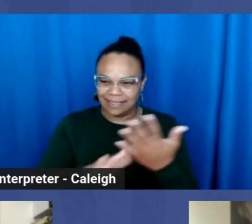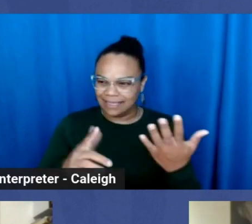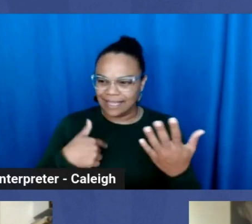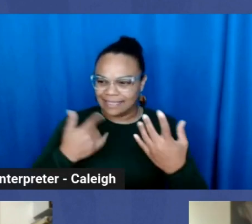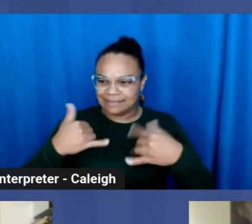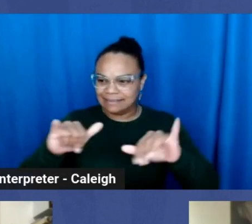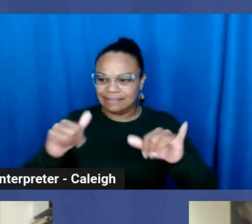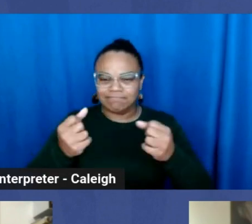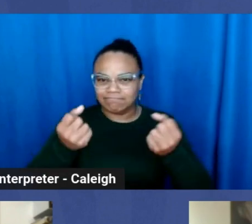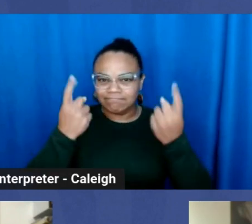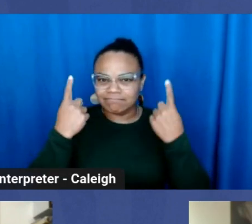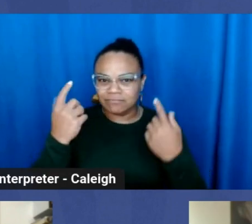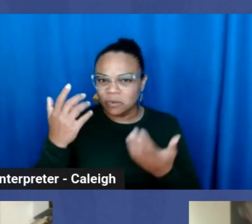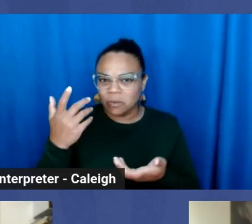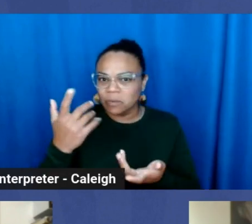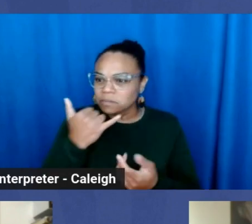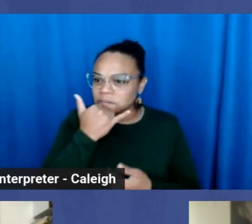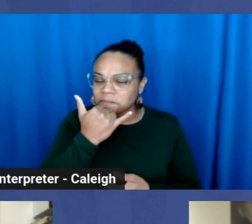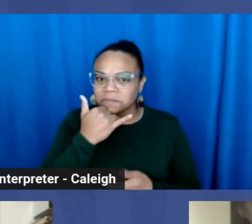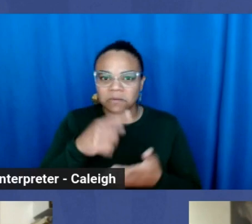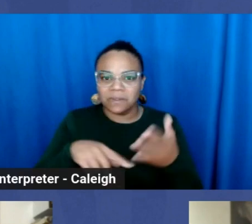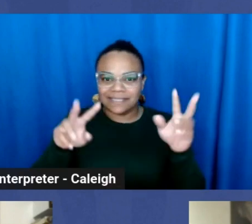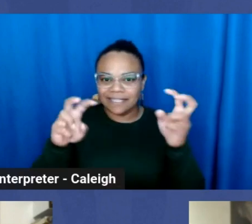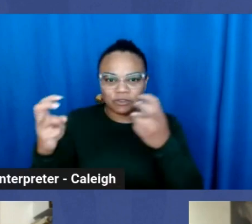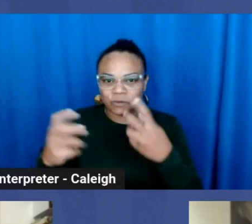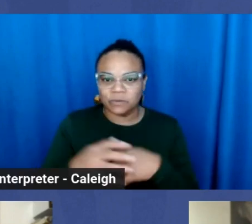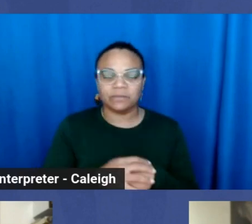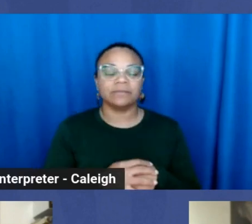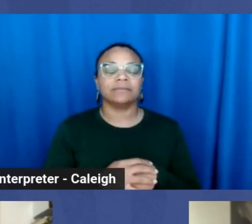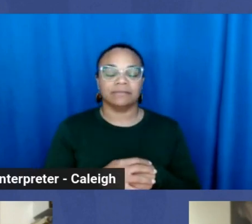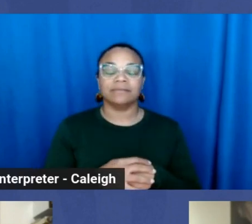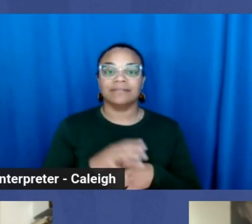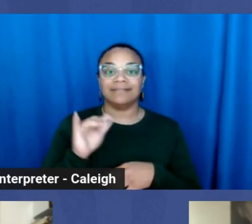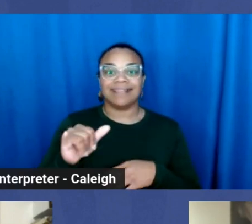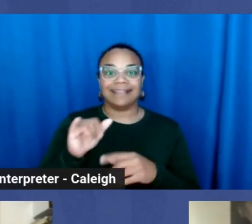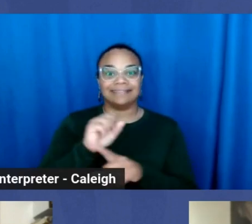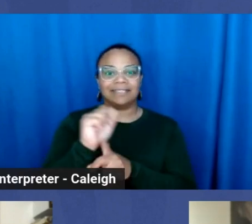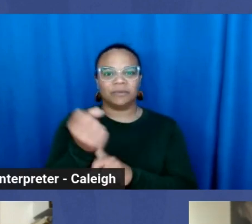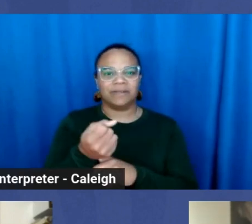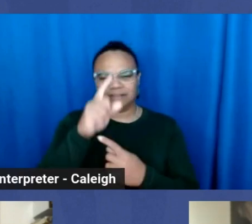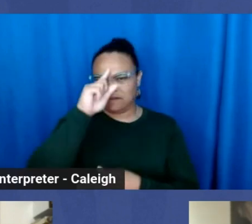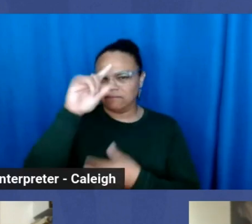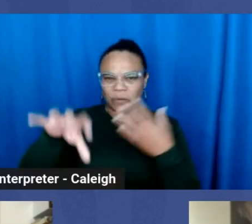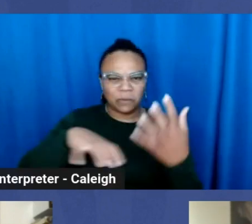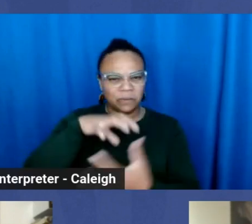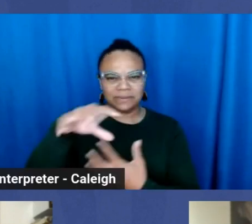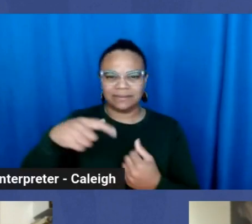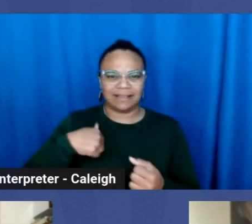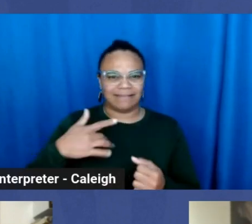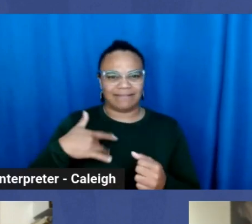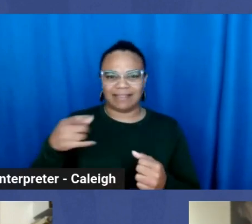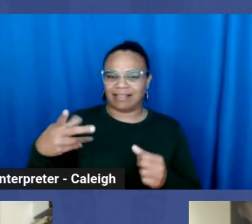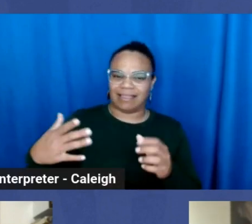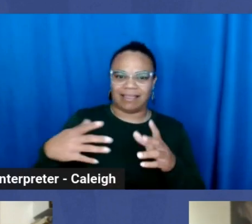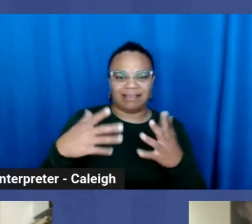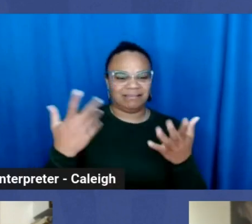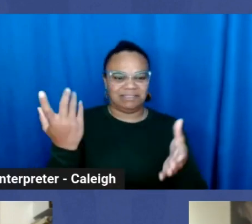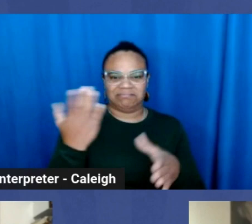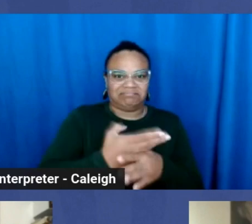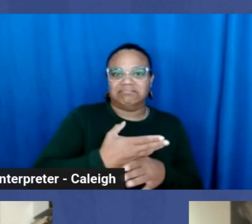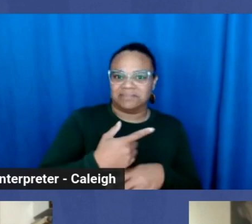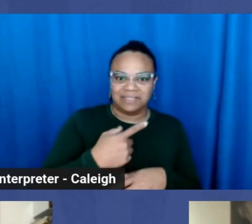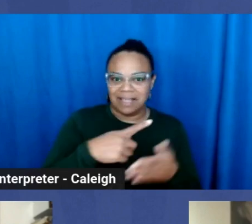with. And that was just very confusing. I felt violated, especially